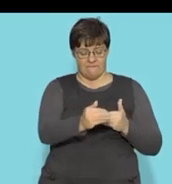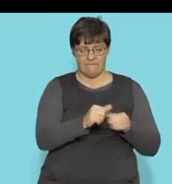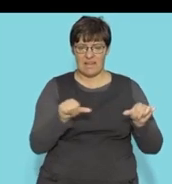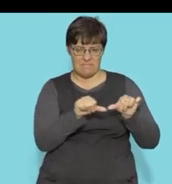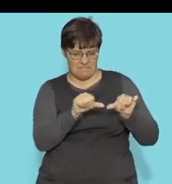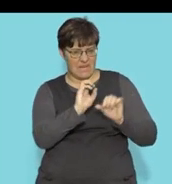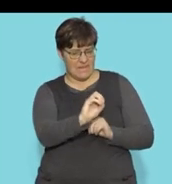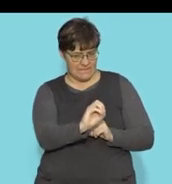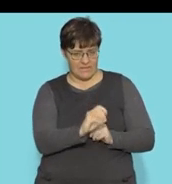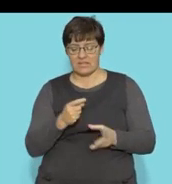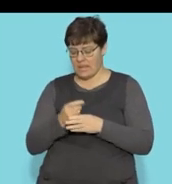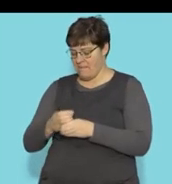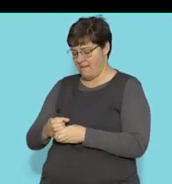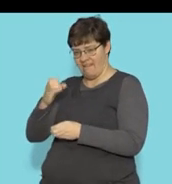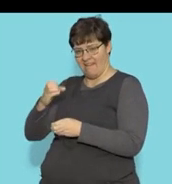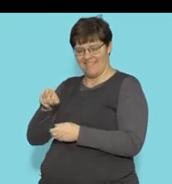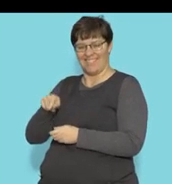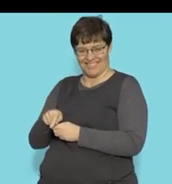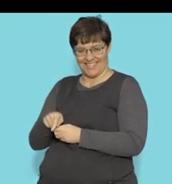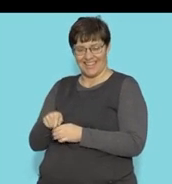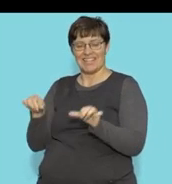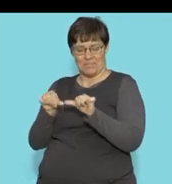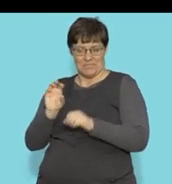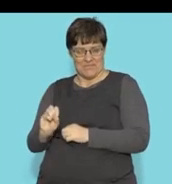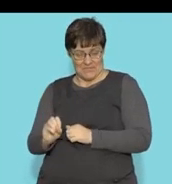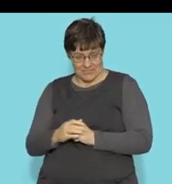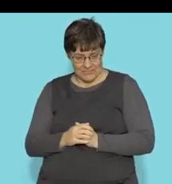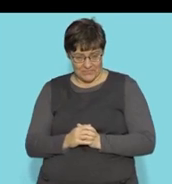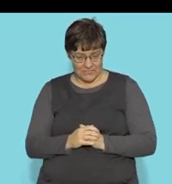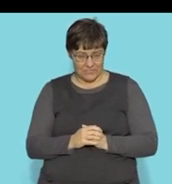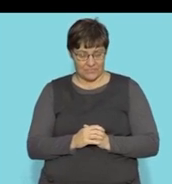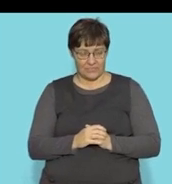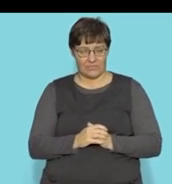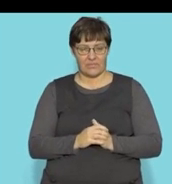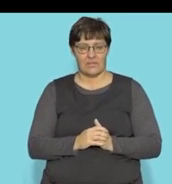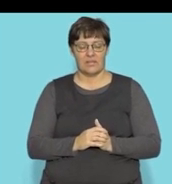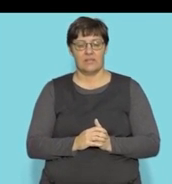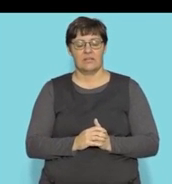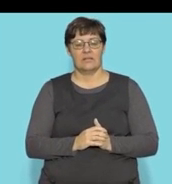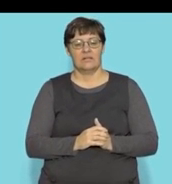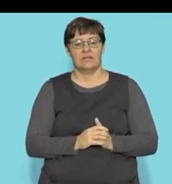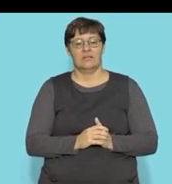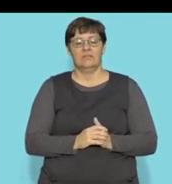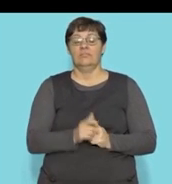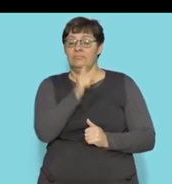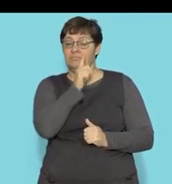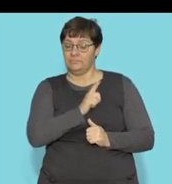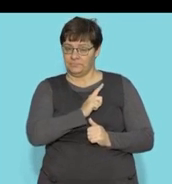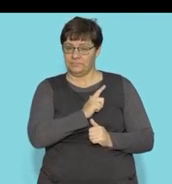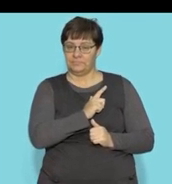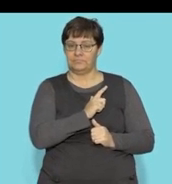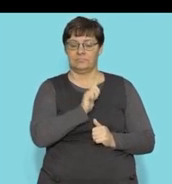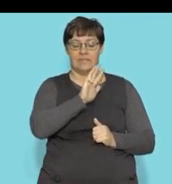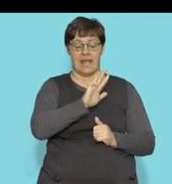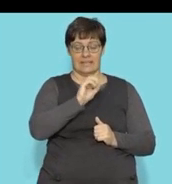specific dimensions, and we also have our cans with specific dimensions as well. So we have been told